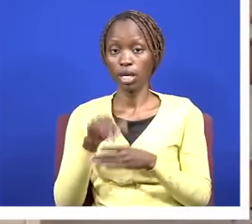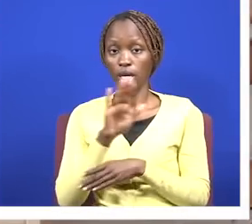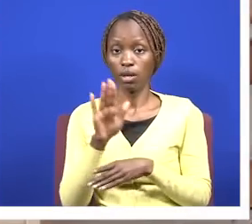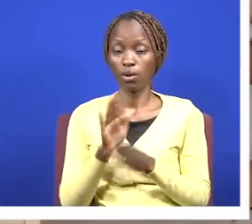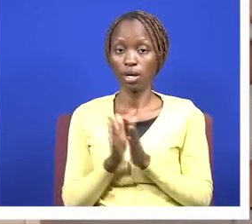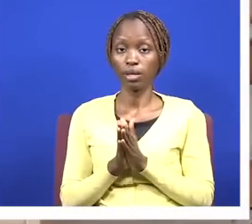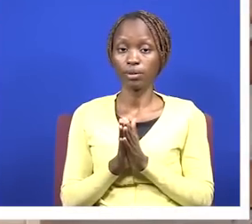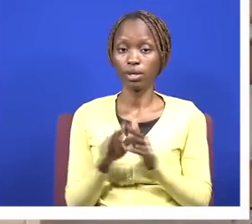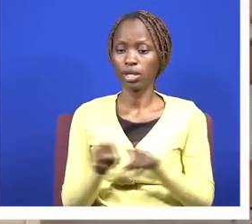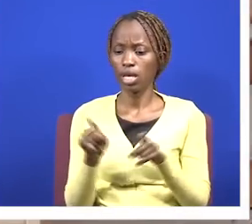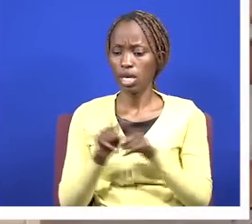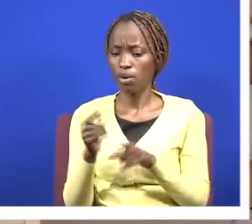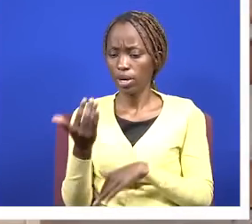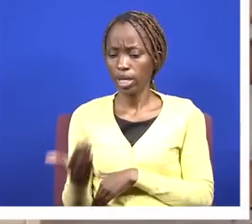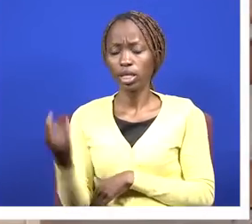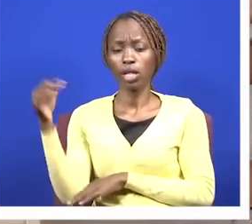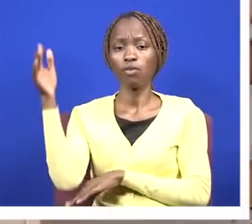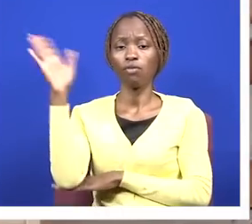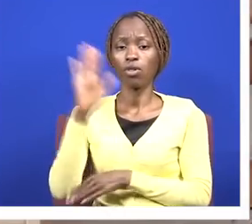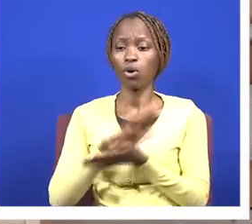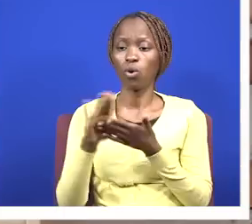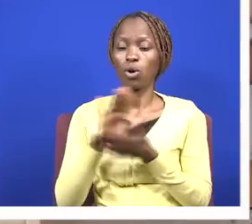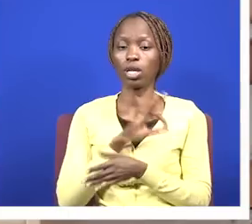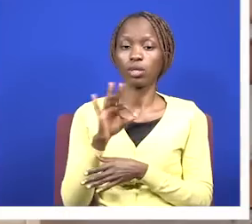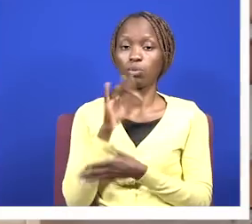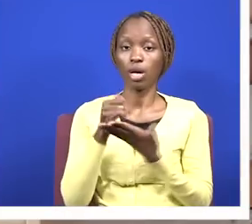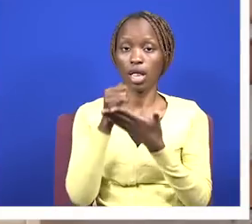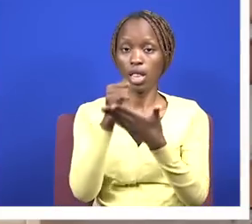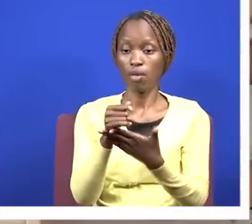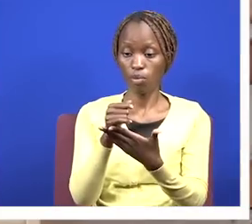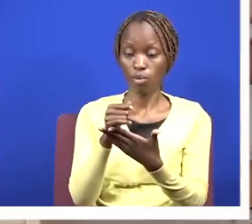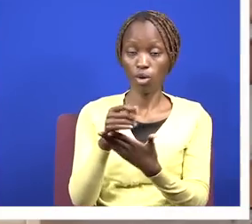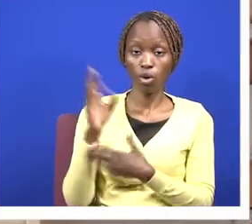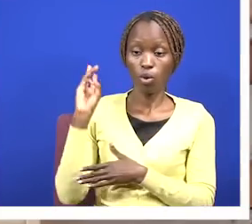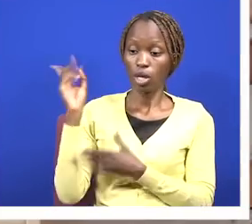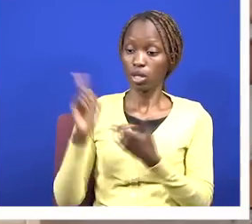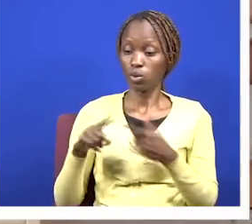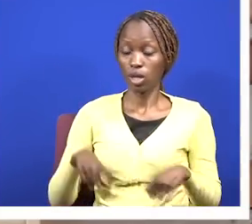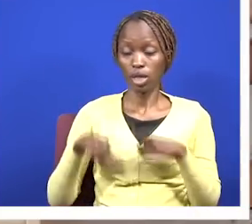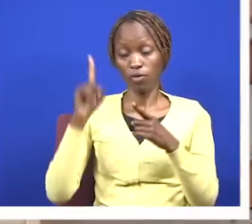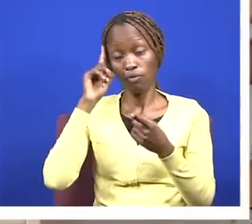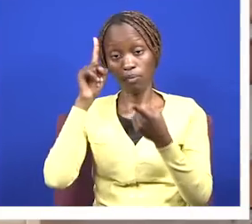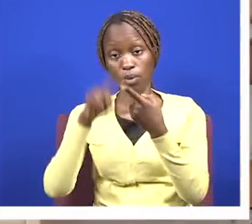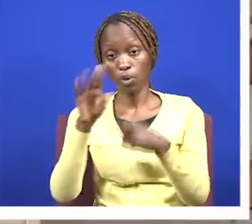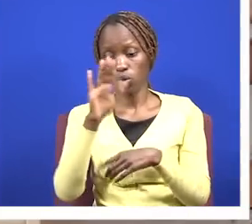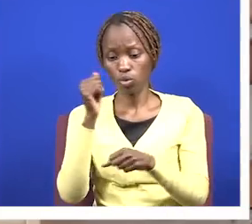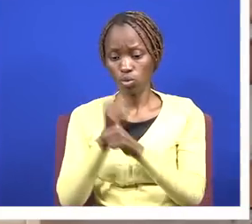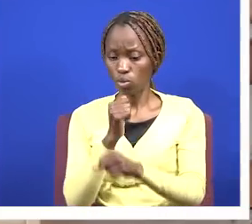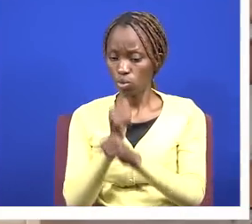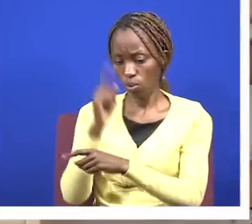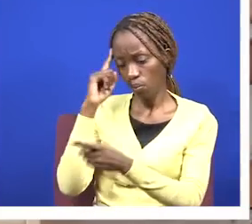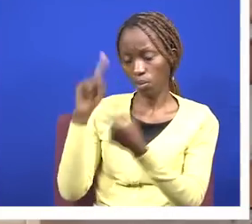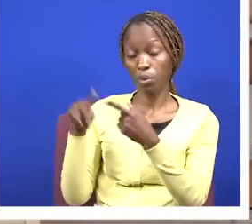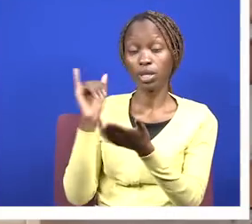And as a child of God, the Holy Spirit will help you to live your purpose, to live out the purpose